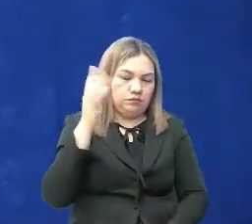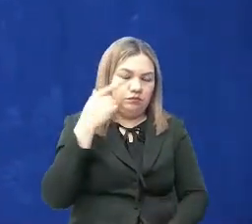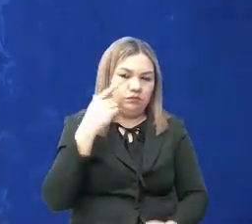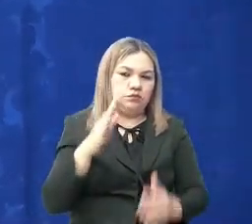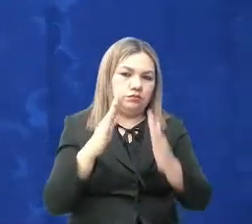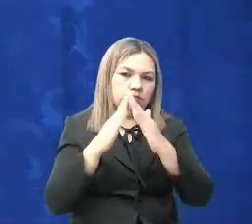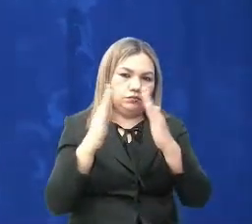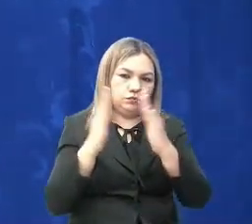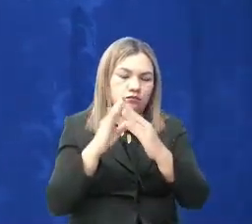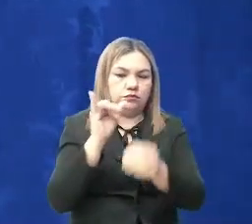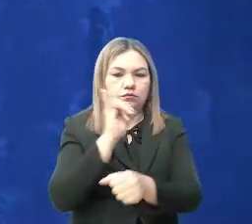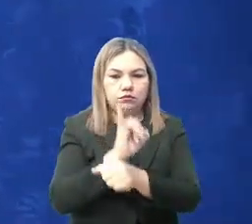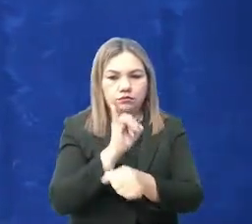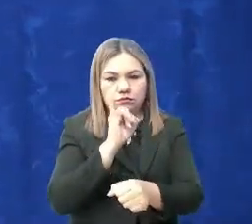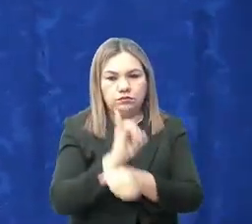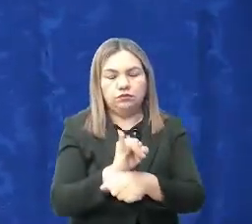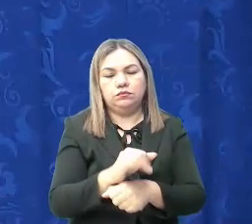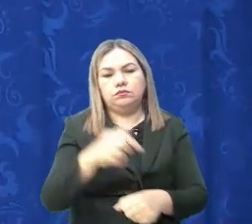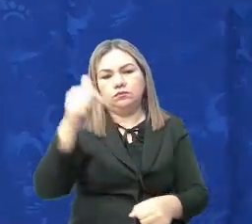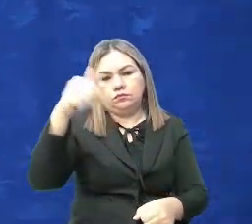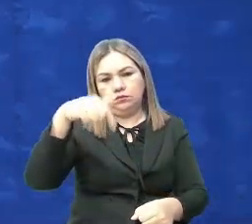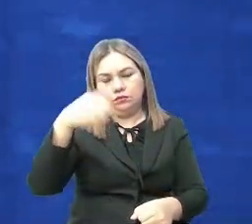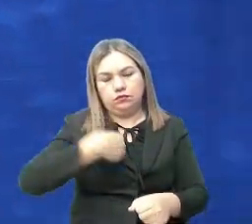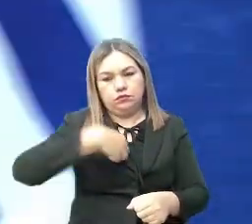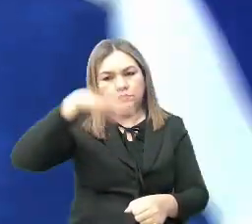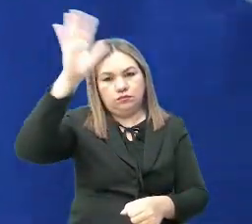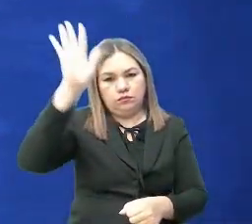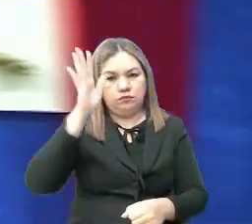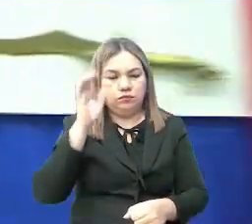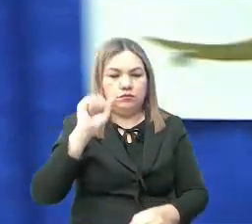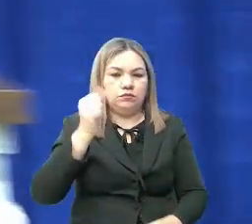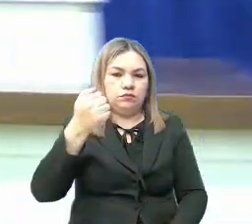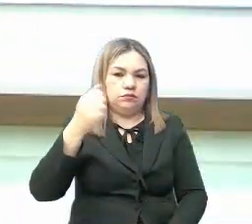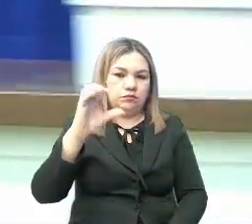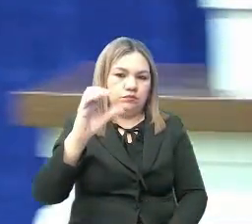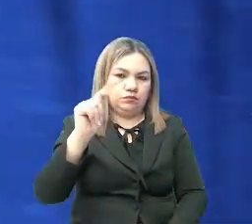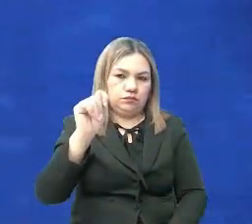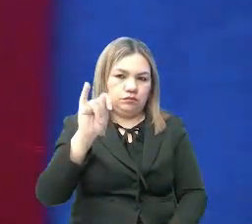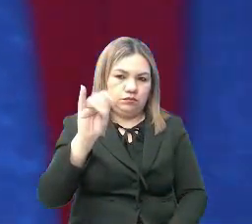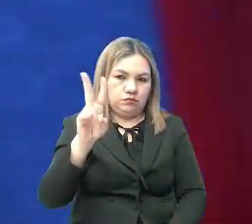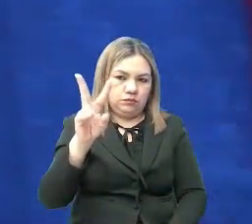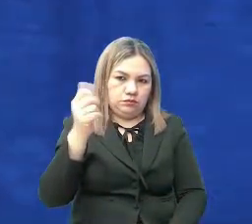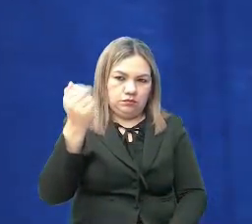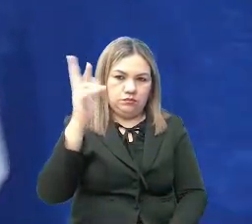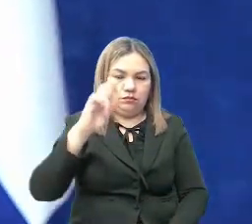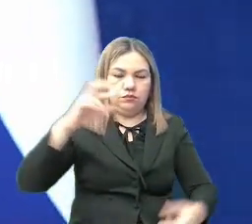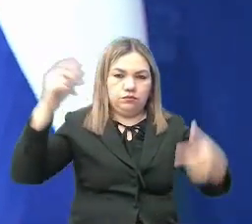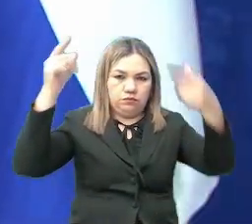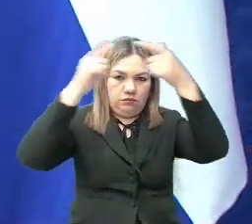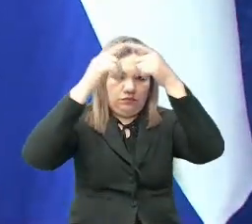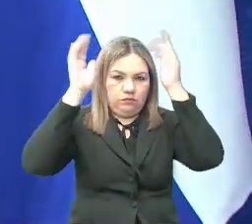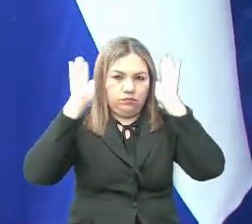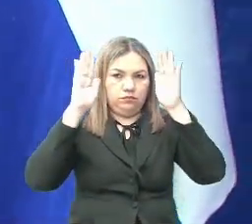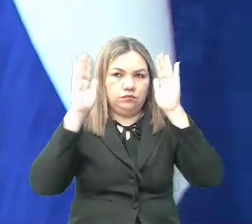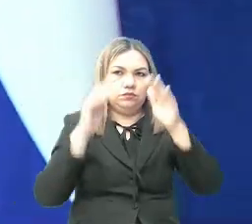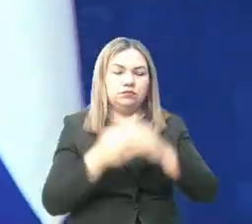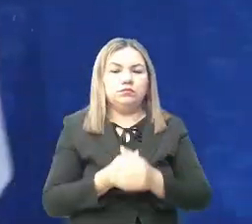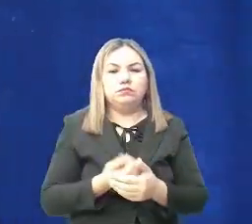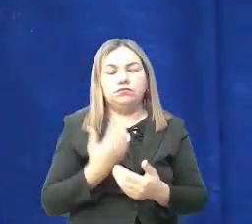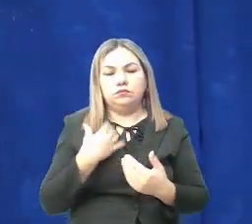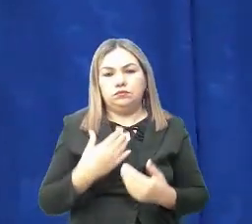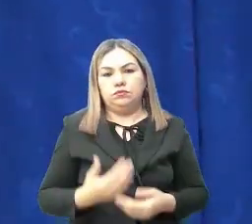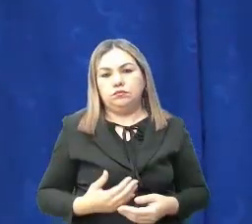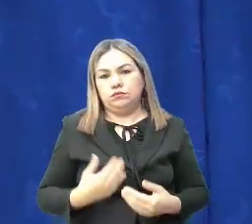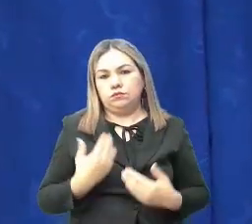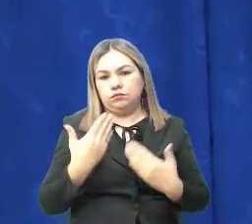The sound of the shofar is from the Mount of Shaid, and God started to activate angels